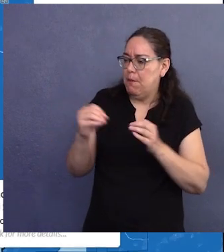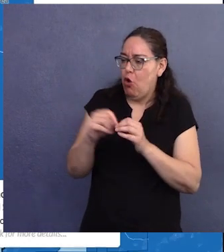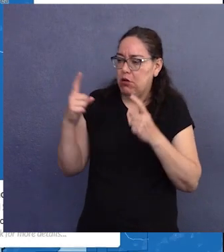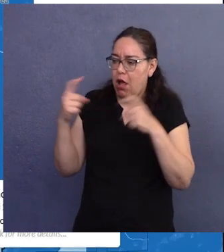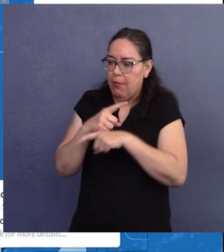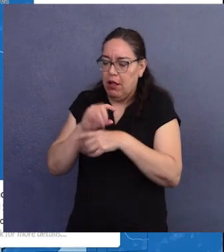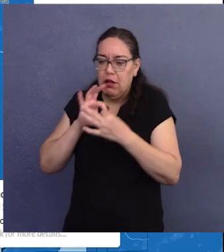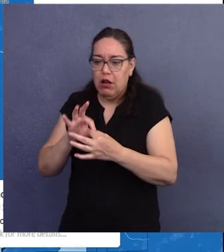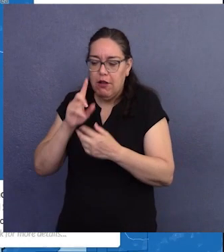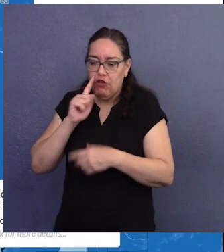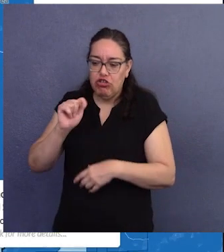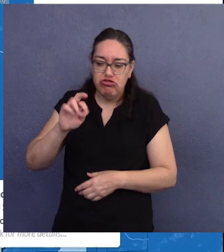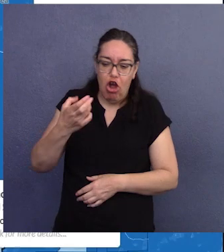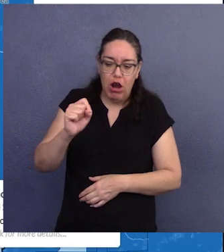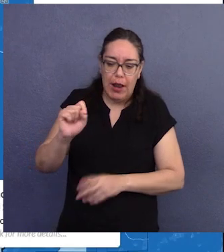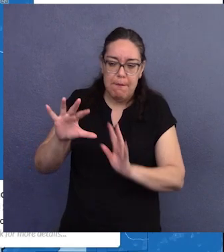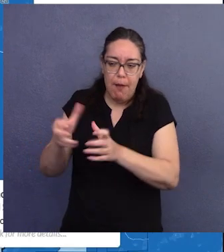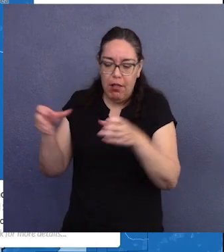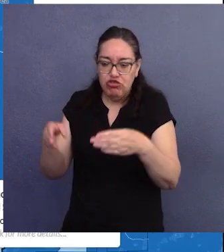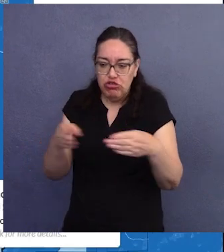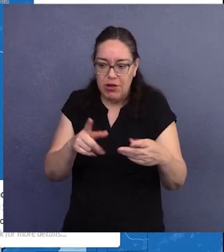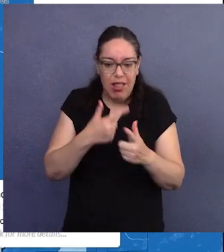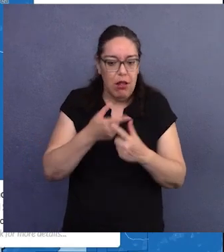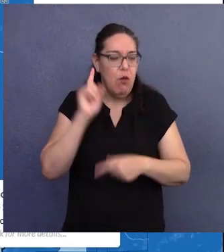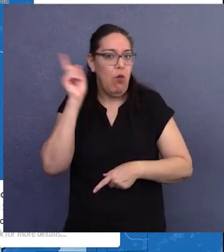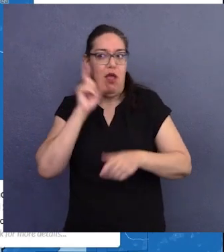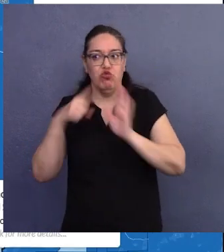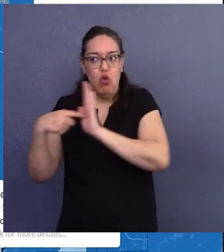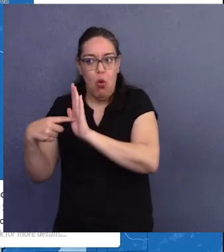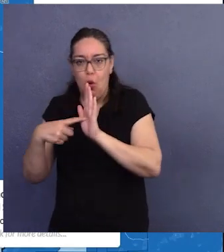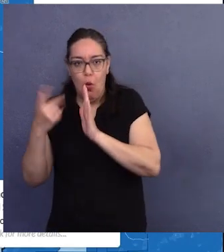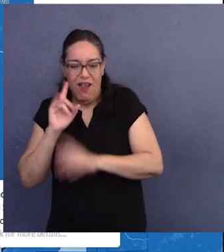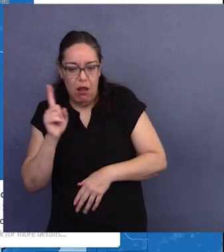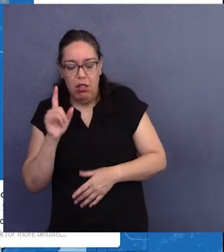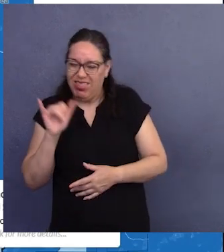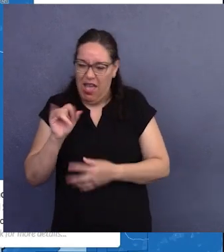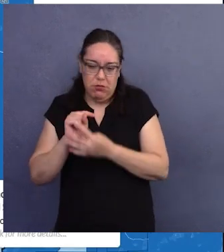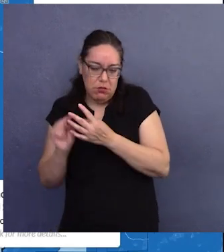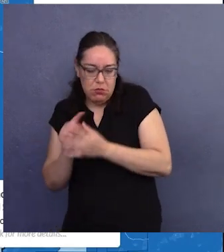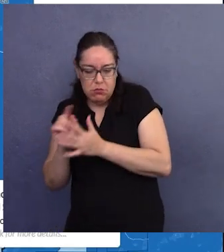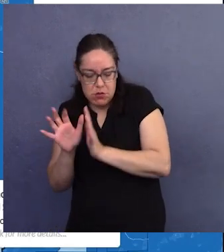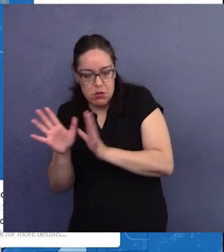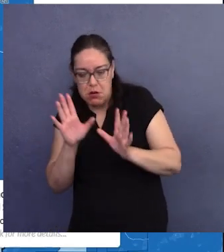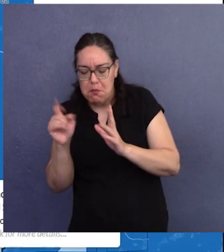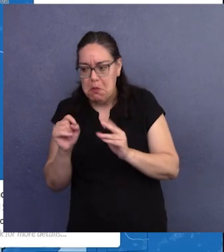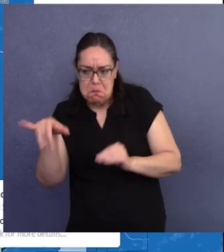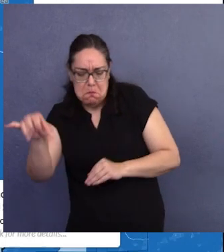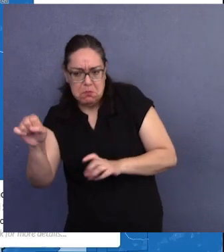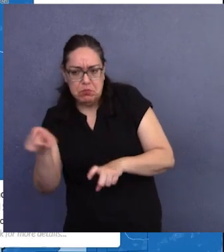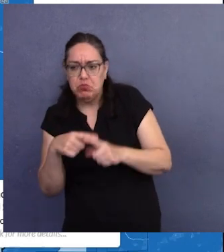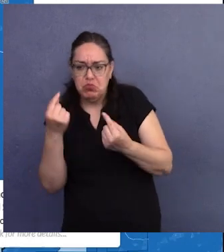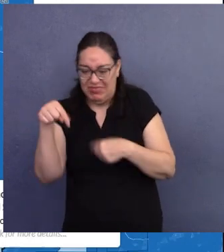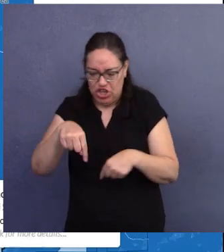in terms of target population, and then where you're going to show it, right? That kind of a thing. So what we could do is we could take